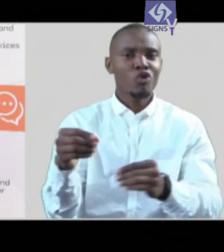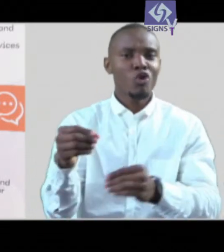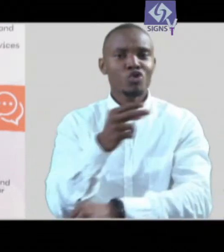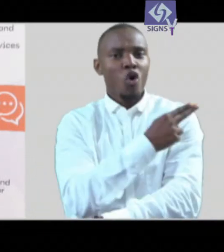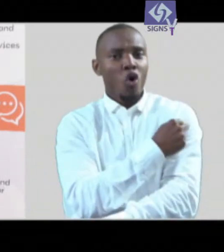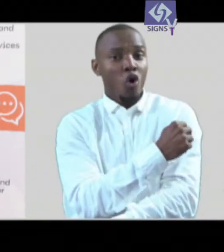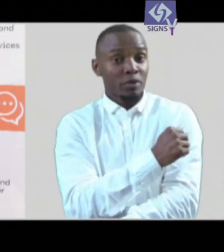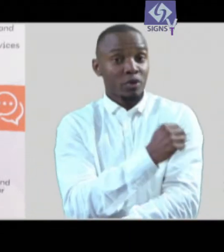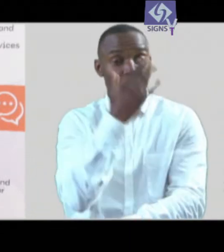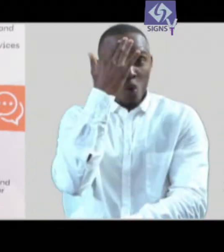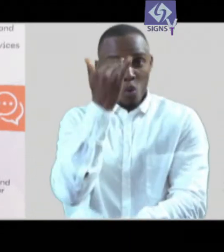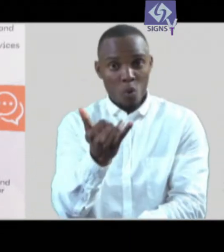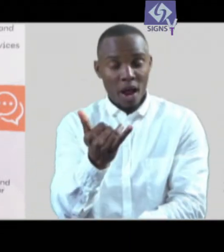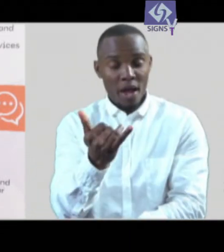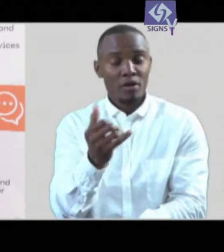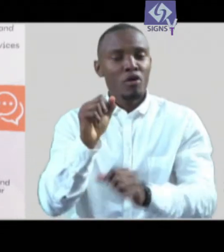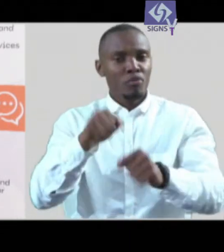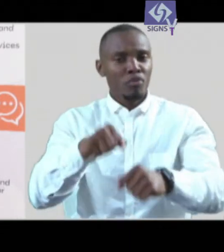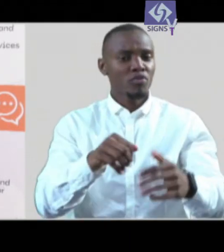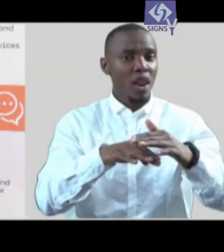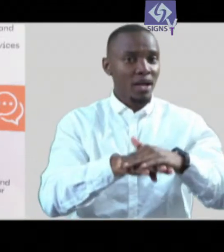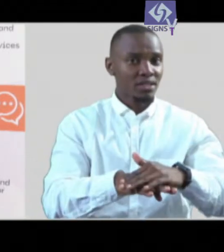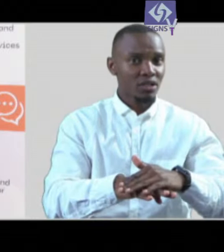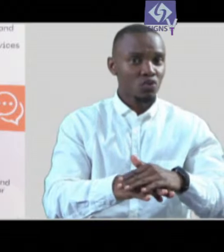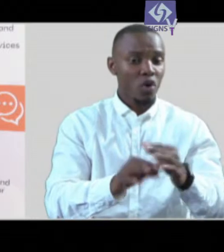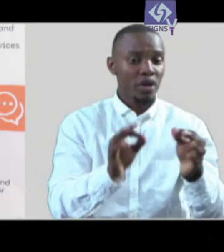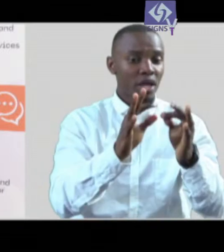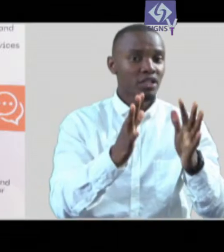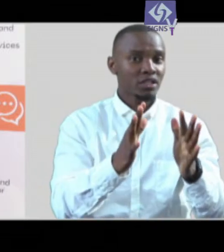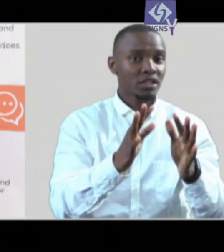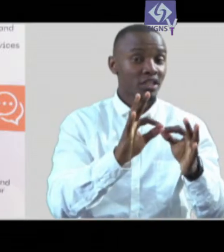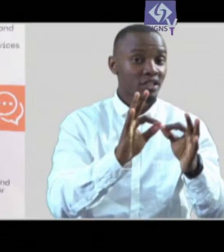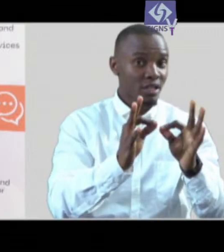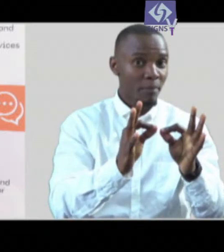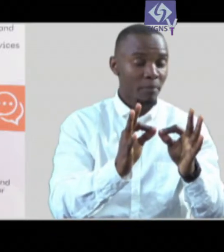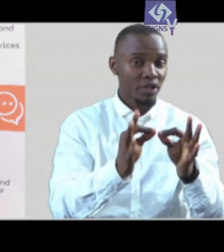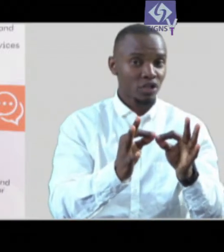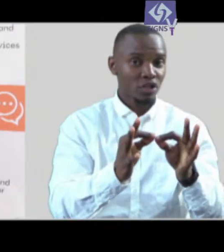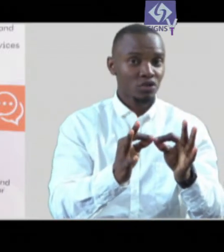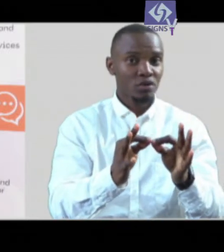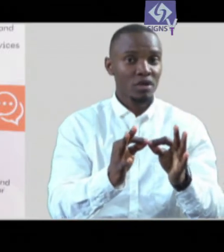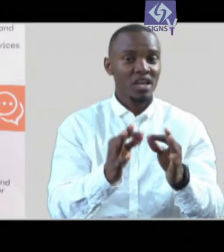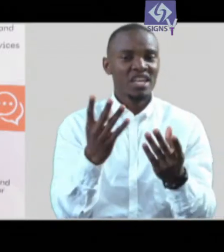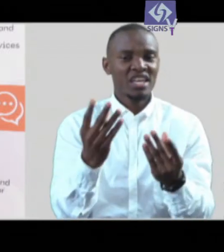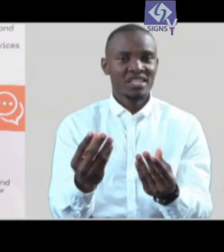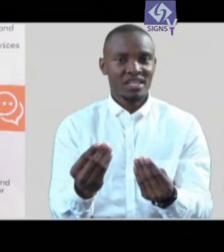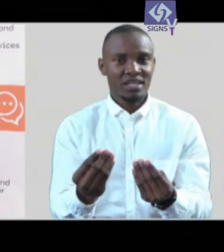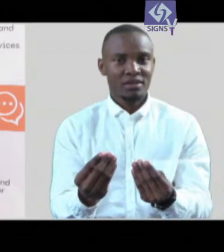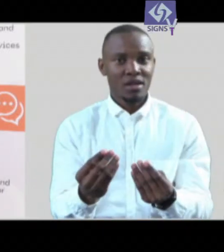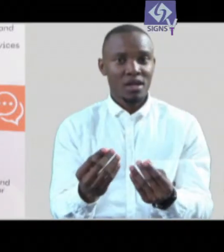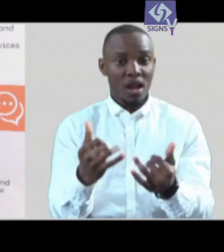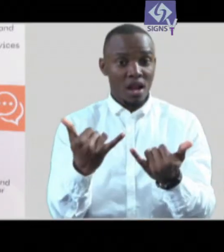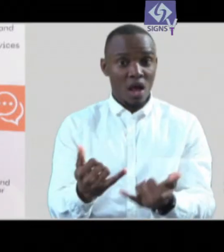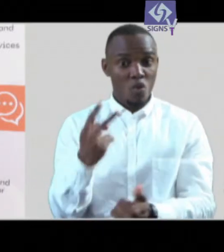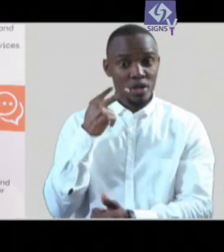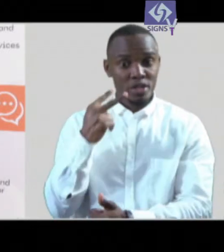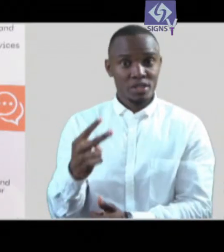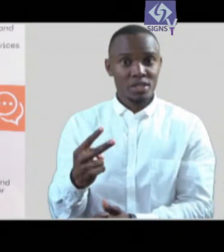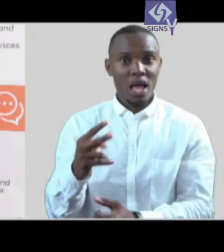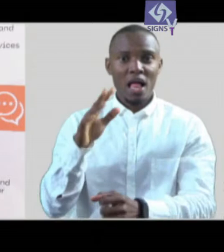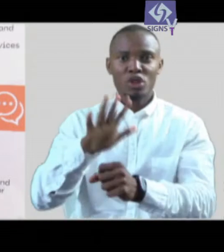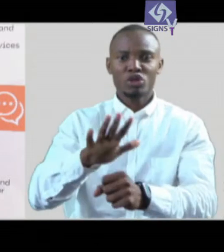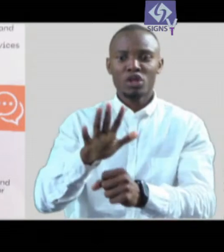hospital, simply because they can access these interpretation services now on their fingertips. We are going to see a lot